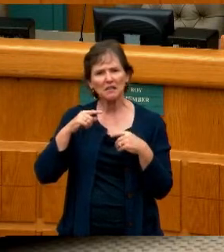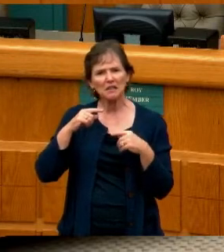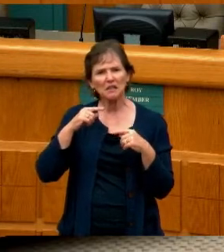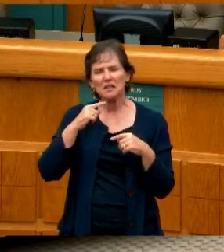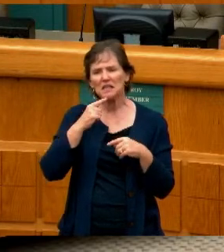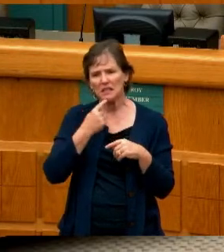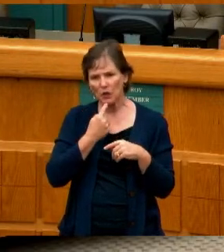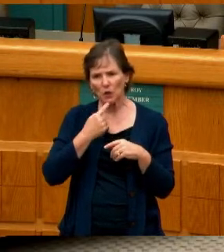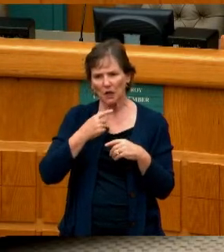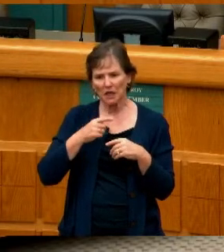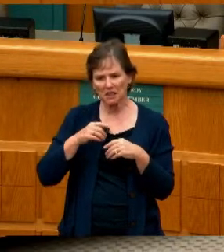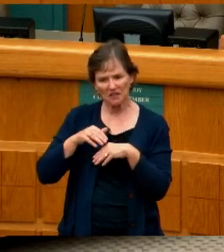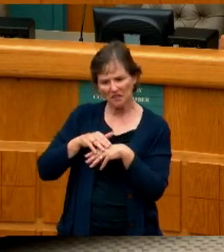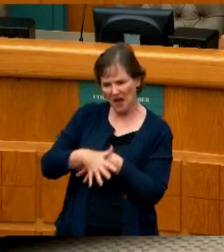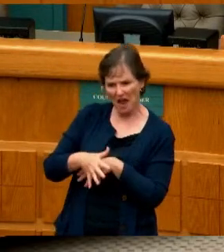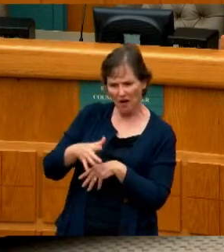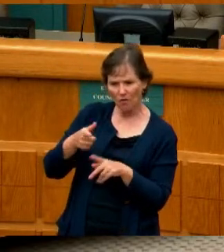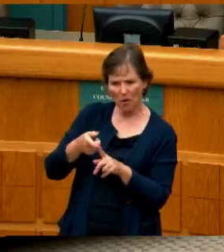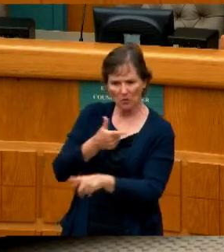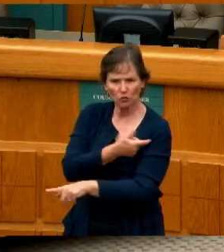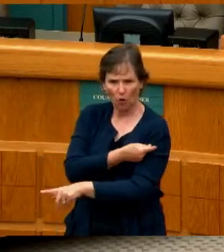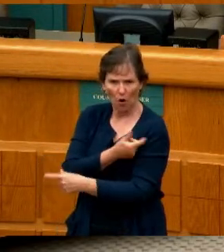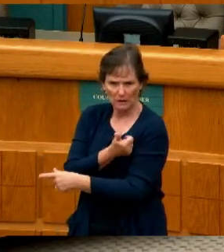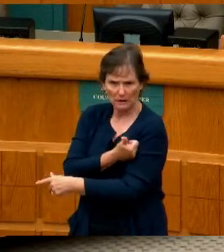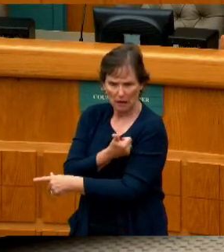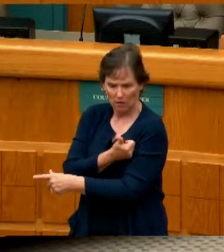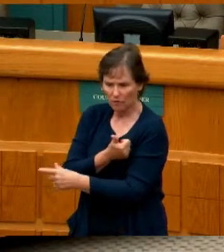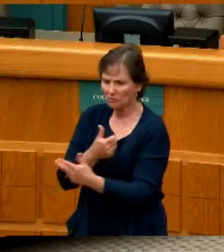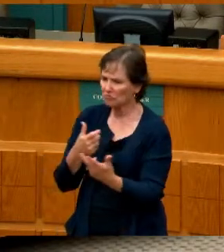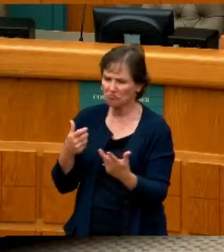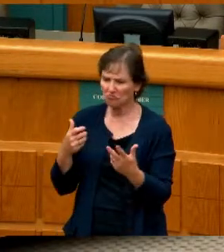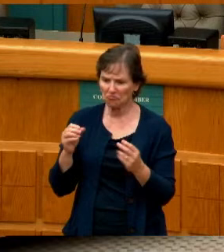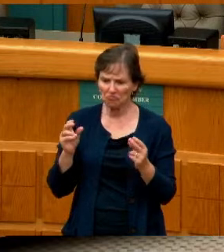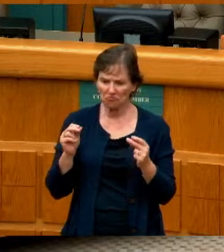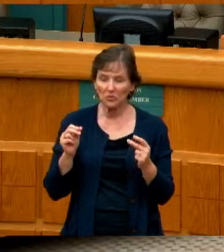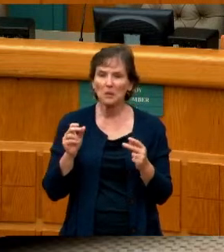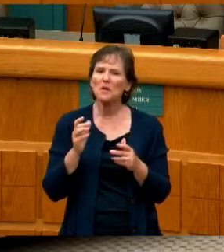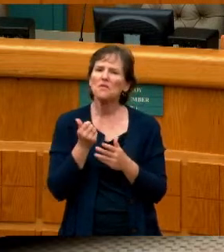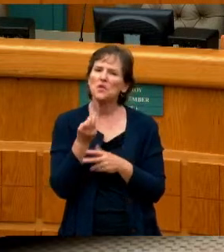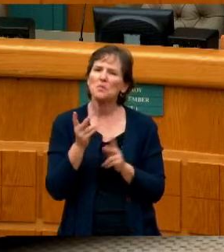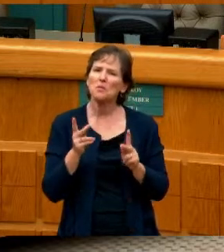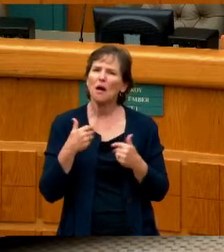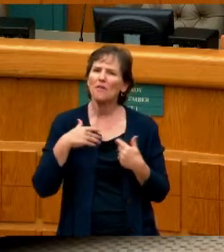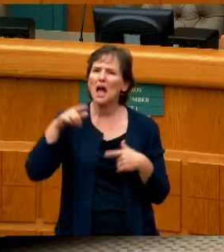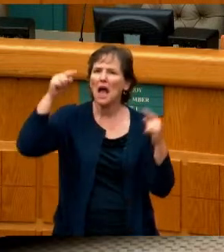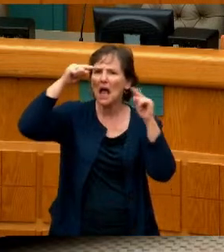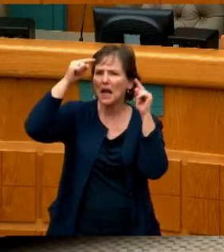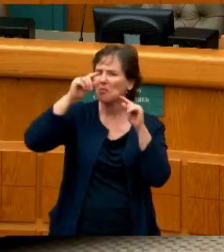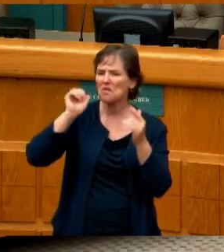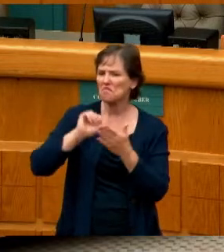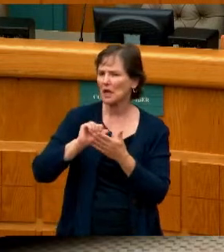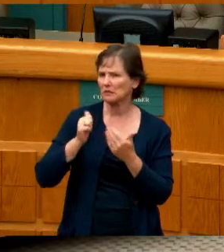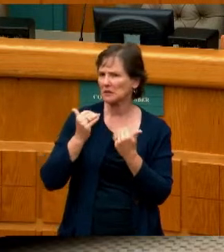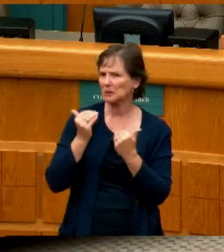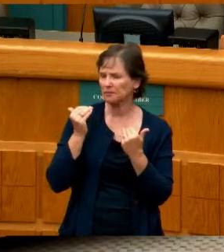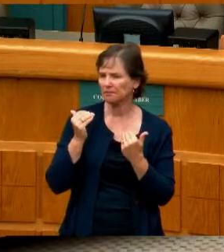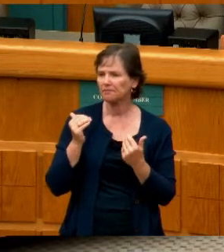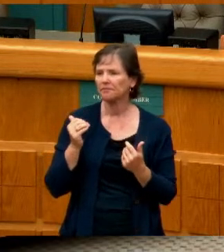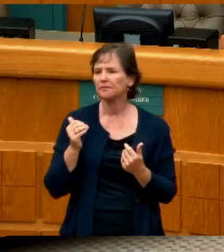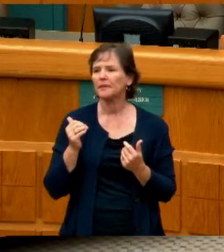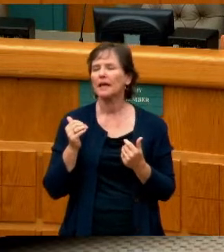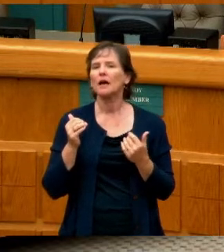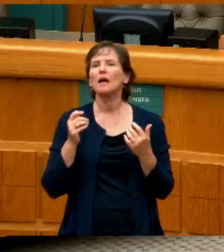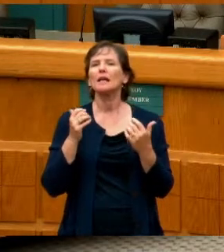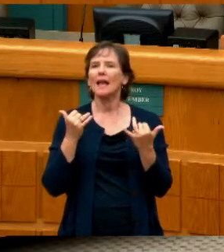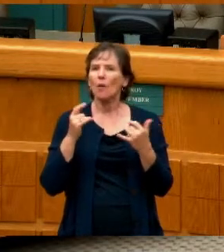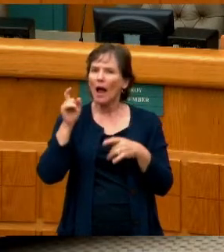They also have not seen any serious side effects, but have noted some people have experienced headaches or fatigue. So here's the